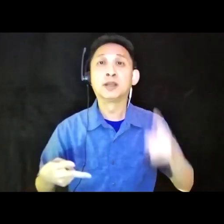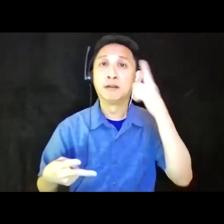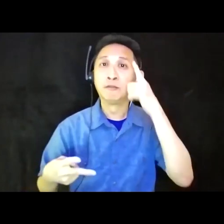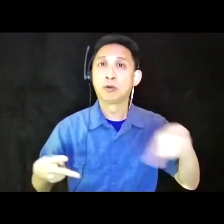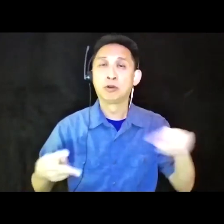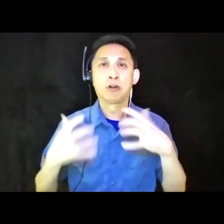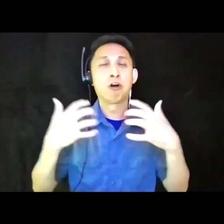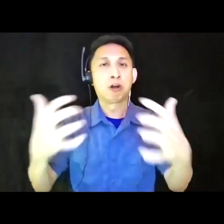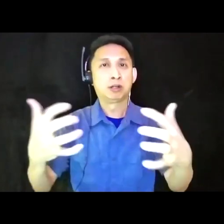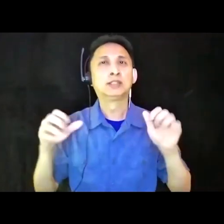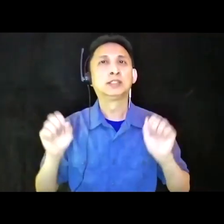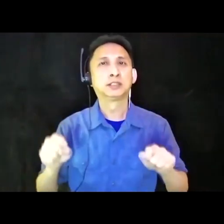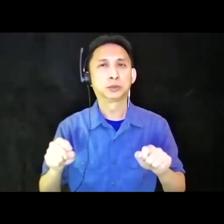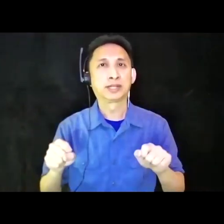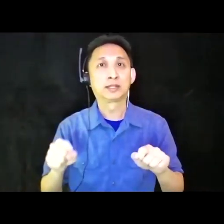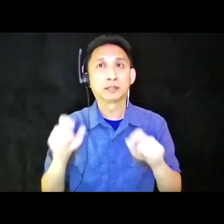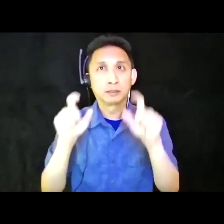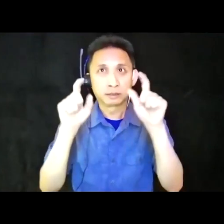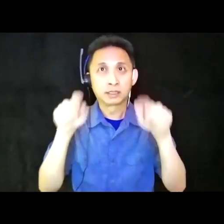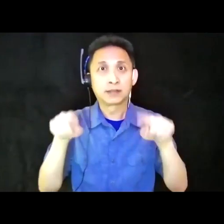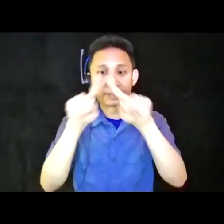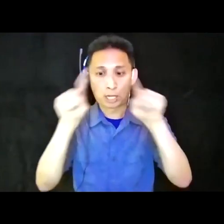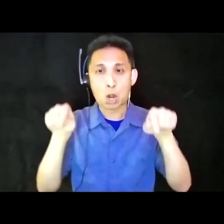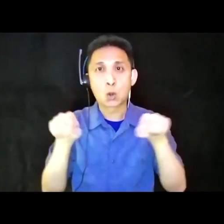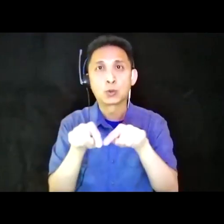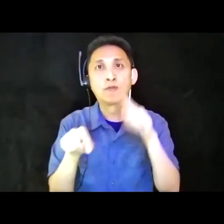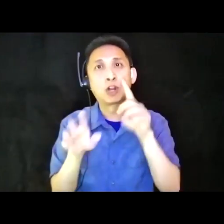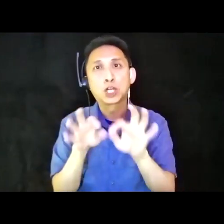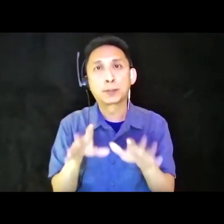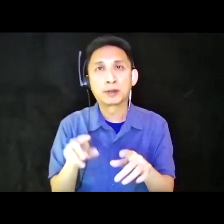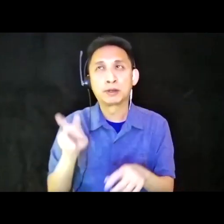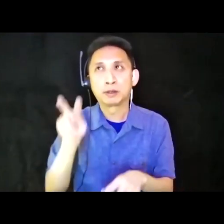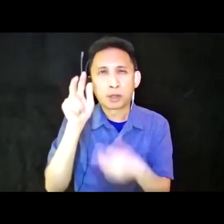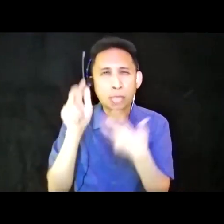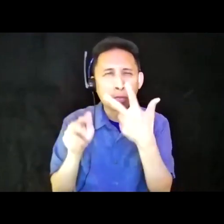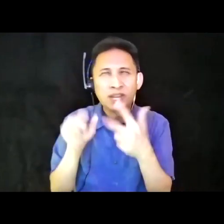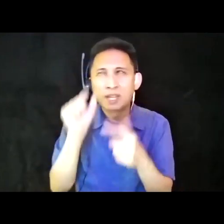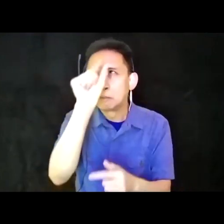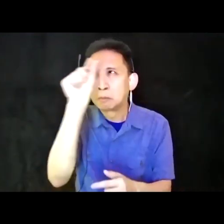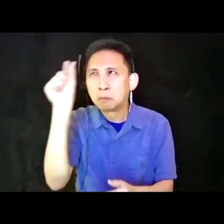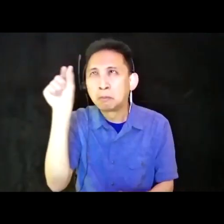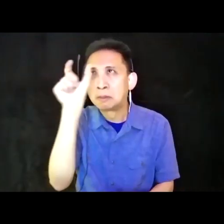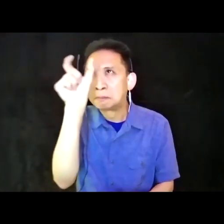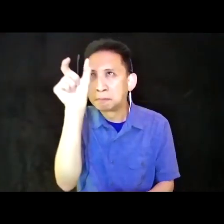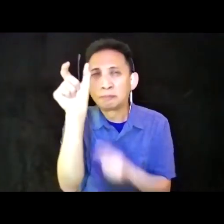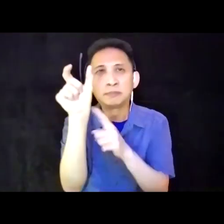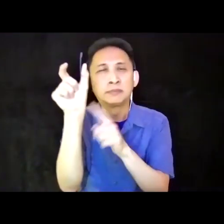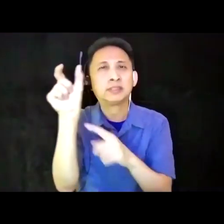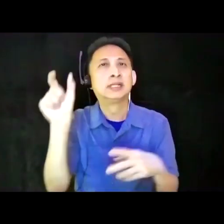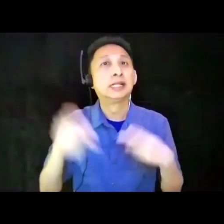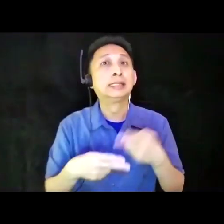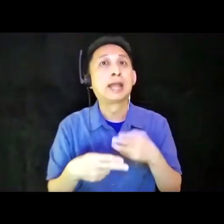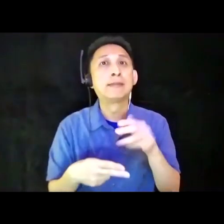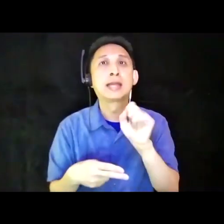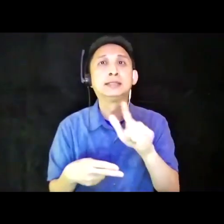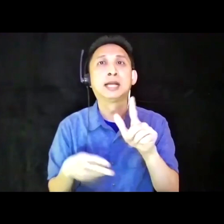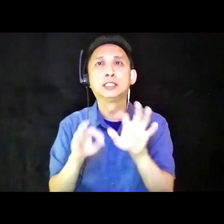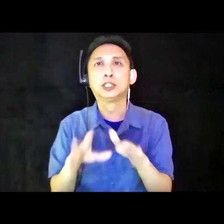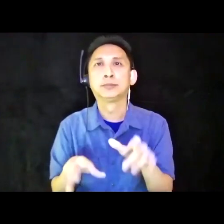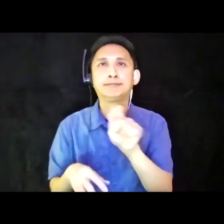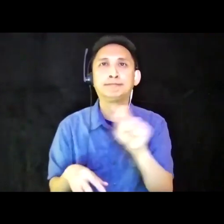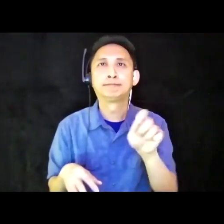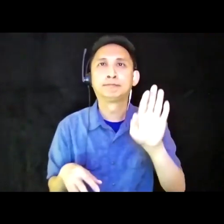their screens by hovering over their video. They have the names ASL Interpreter -Bob